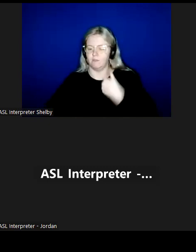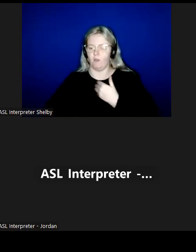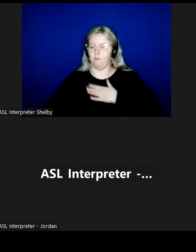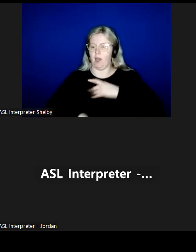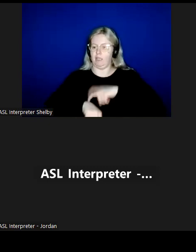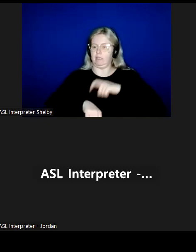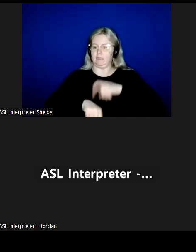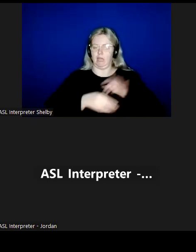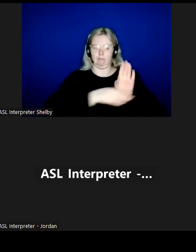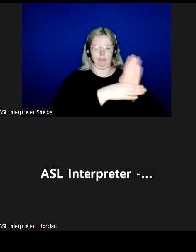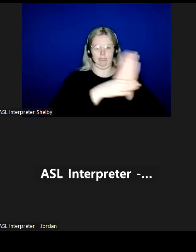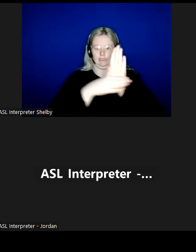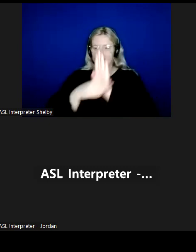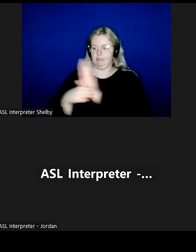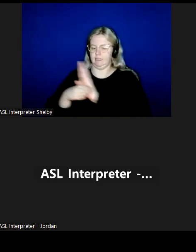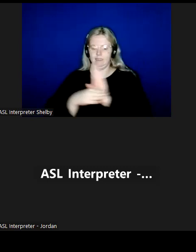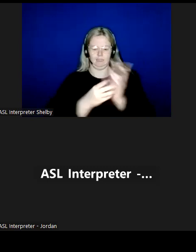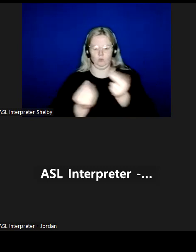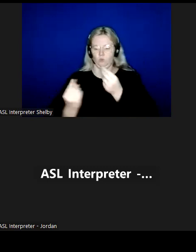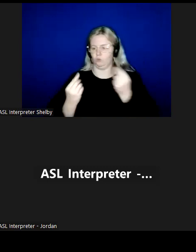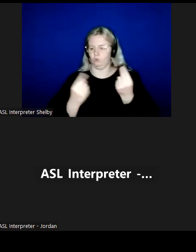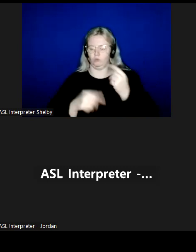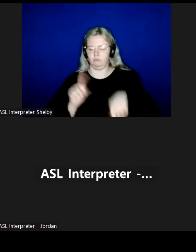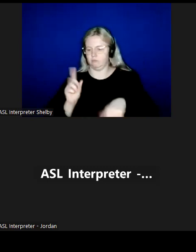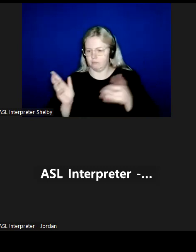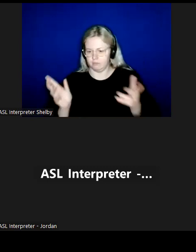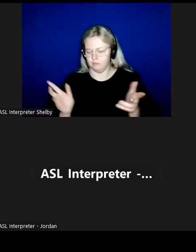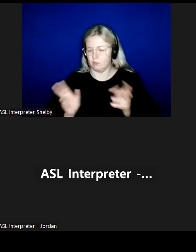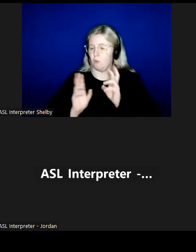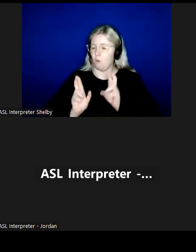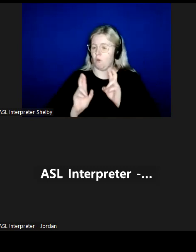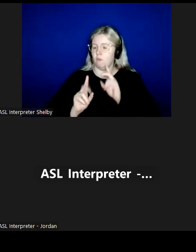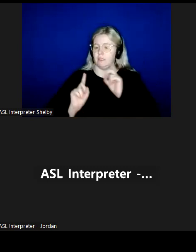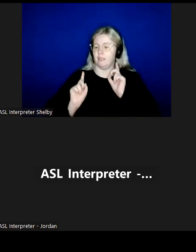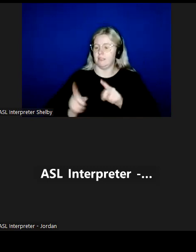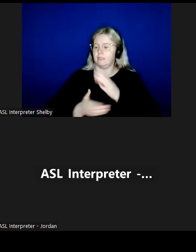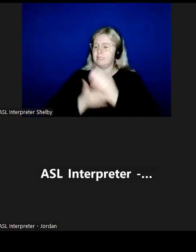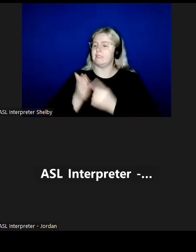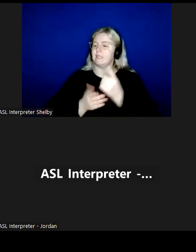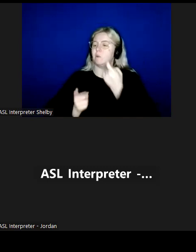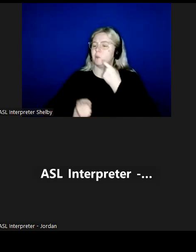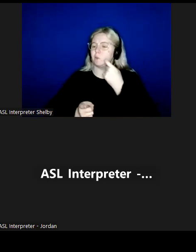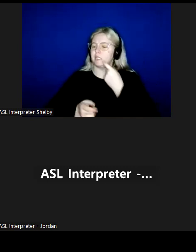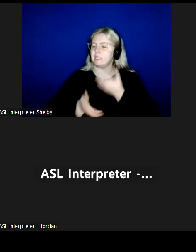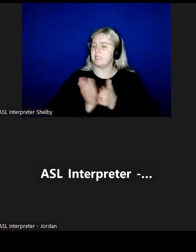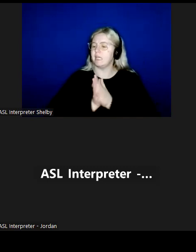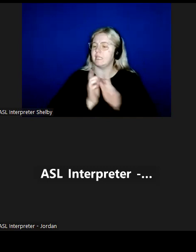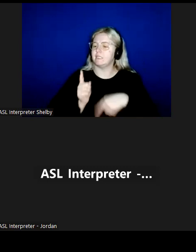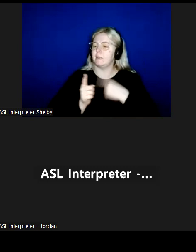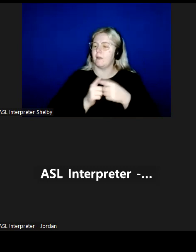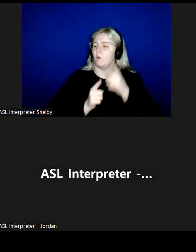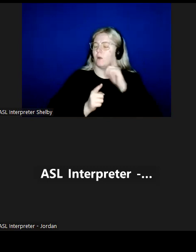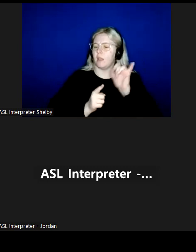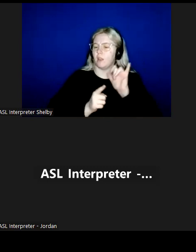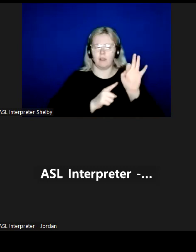different program areas. So hopefully that answers the question. And someone just asked about how things will function and look